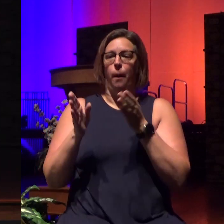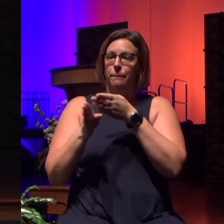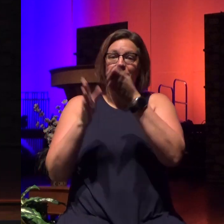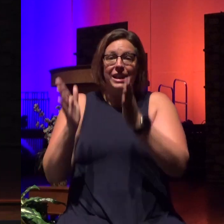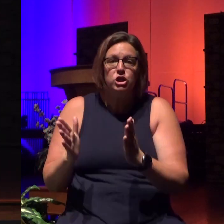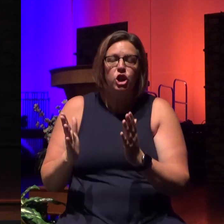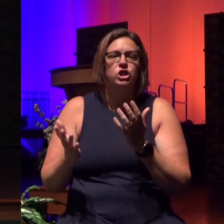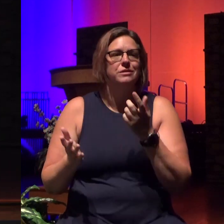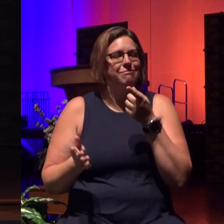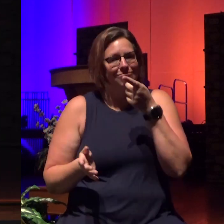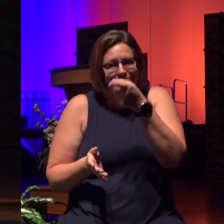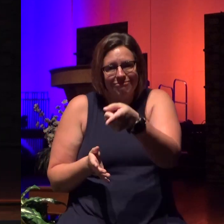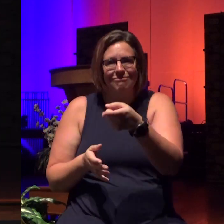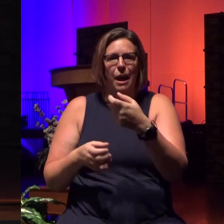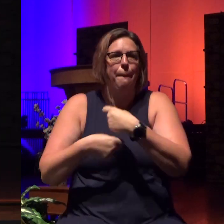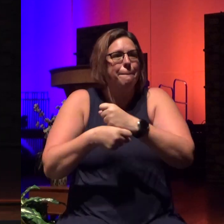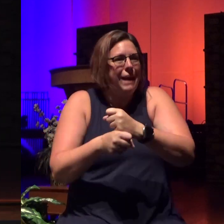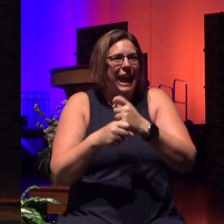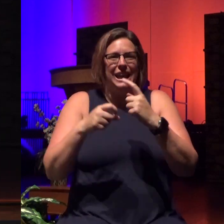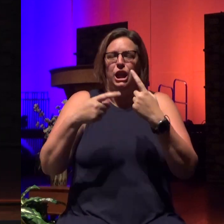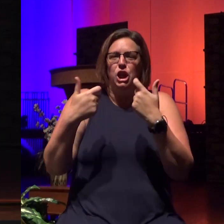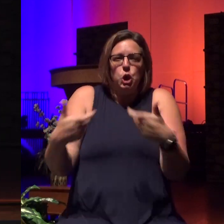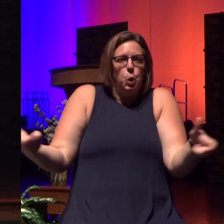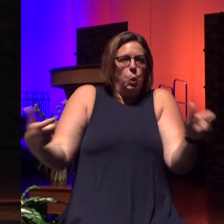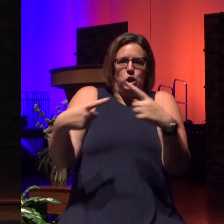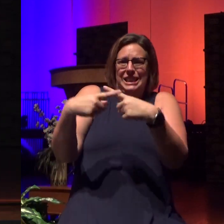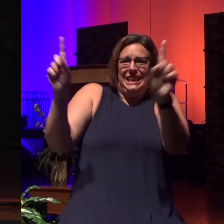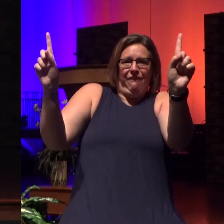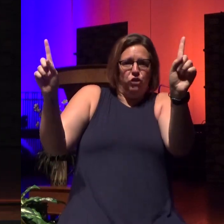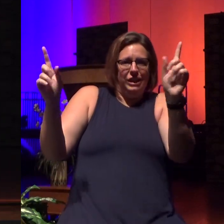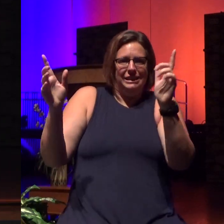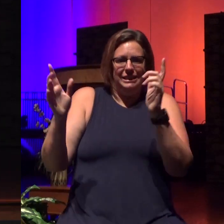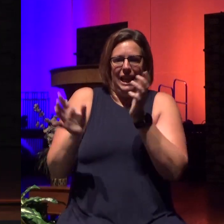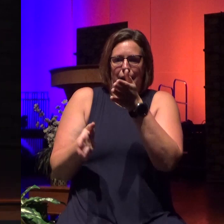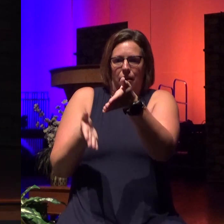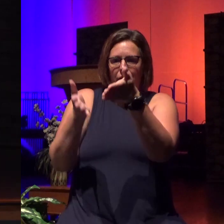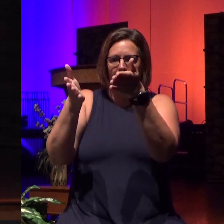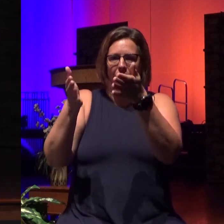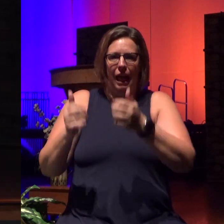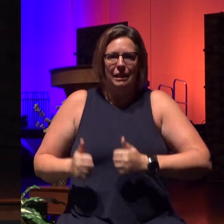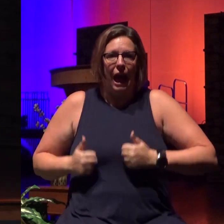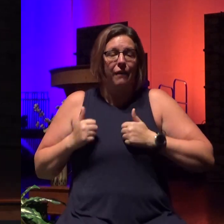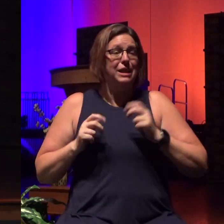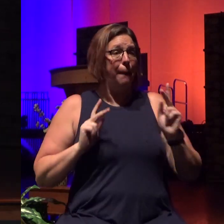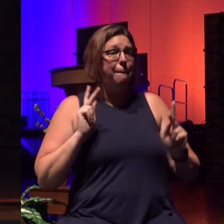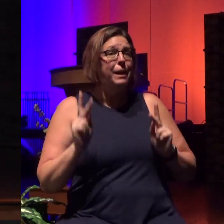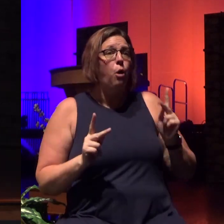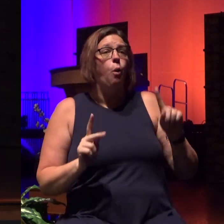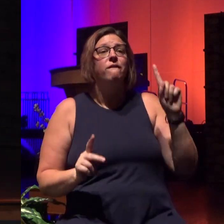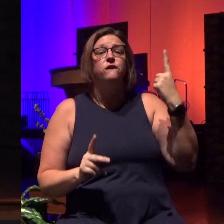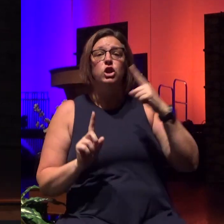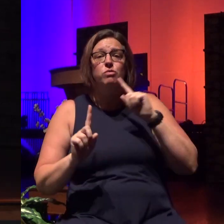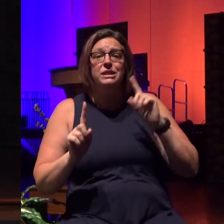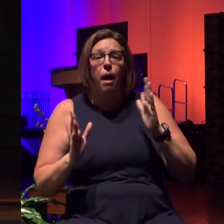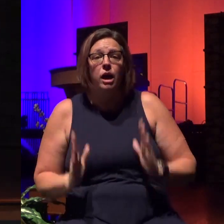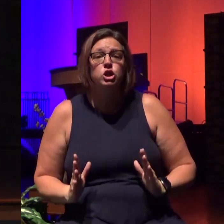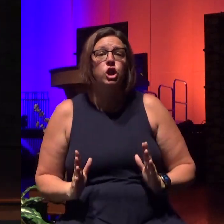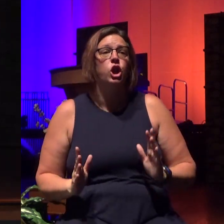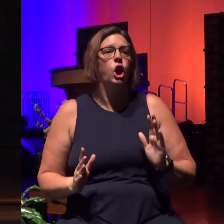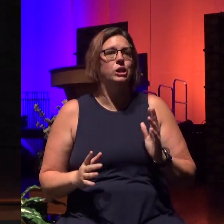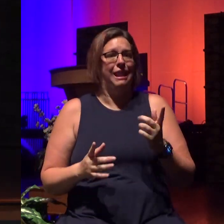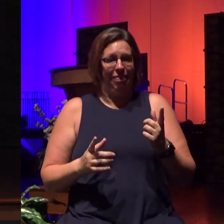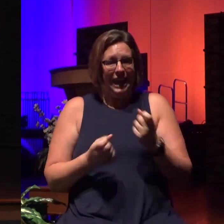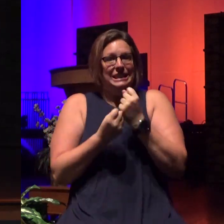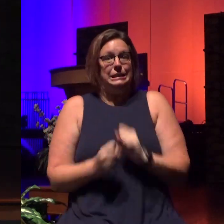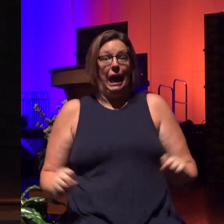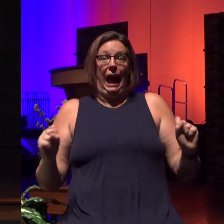made huge differences in people's lives. First responders and people who save other people certainly have